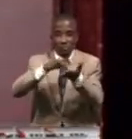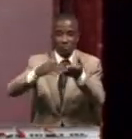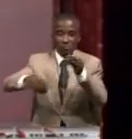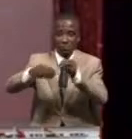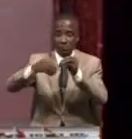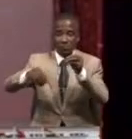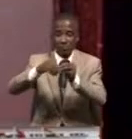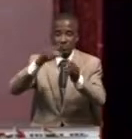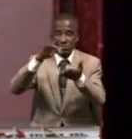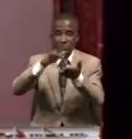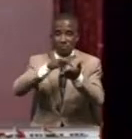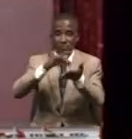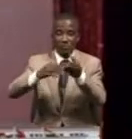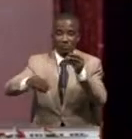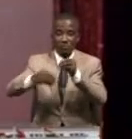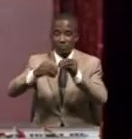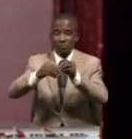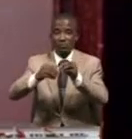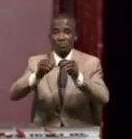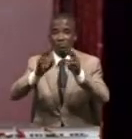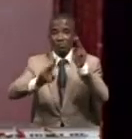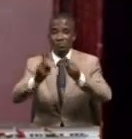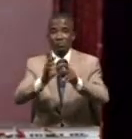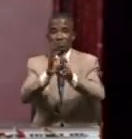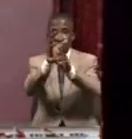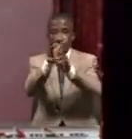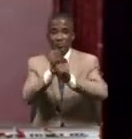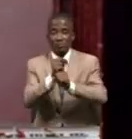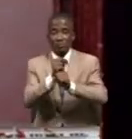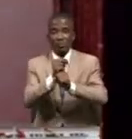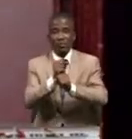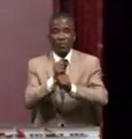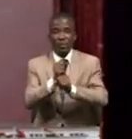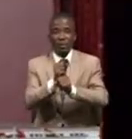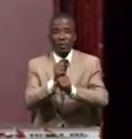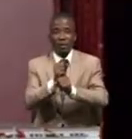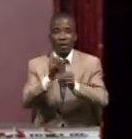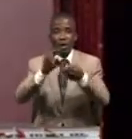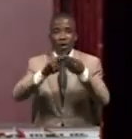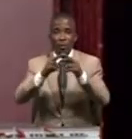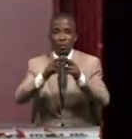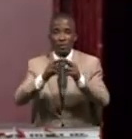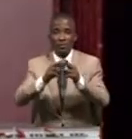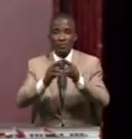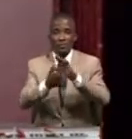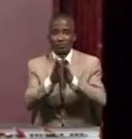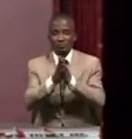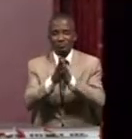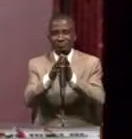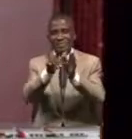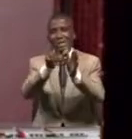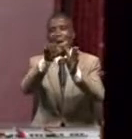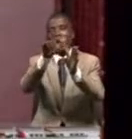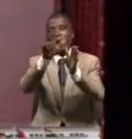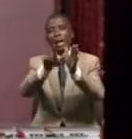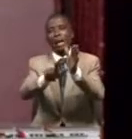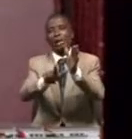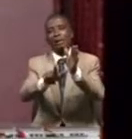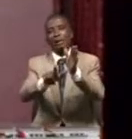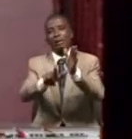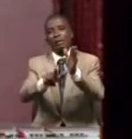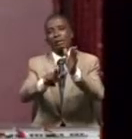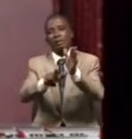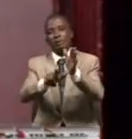the candidates obtain, you will get a total which is less